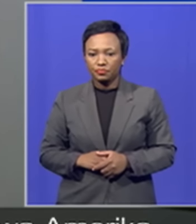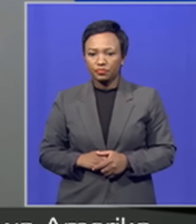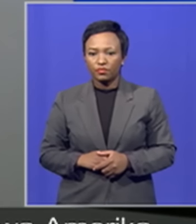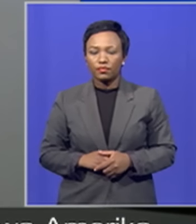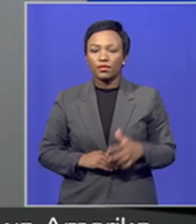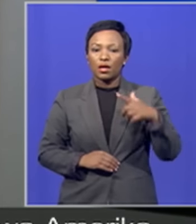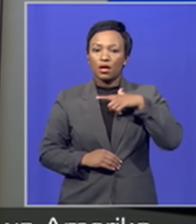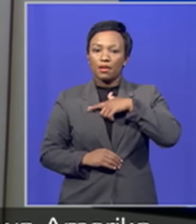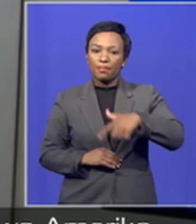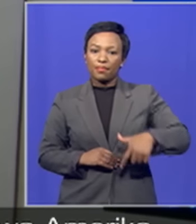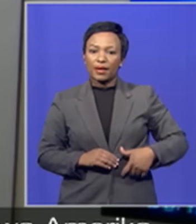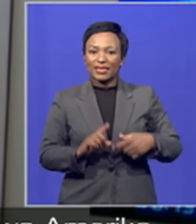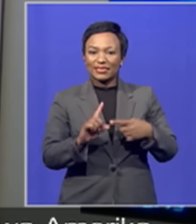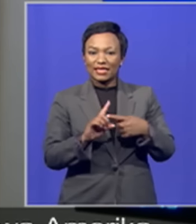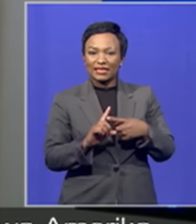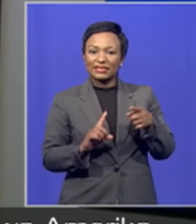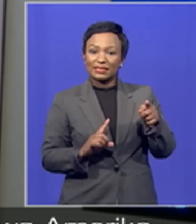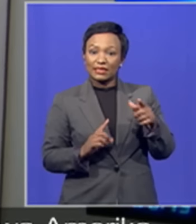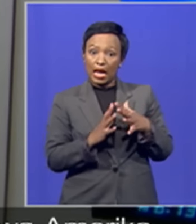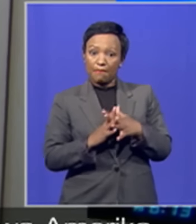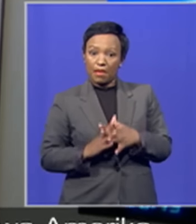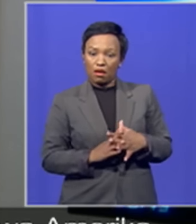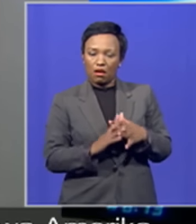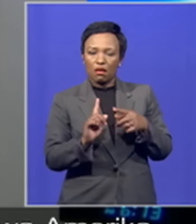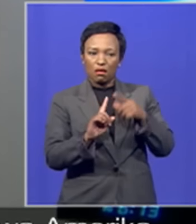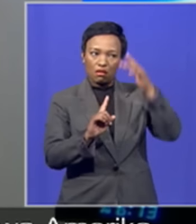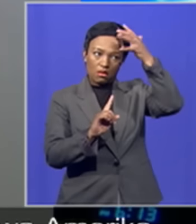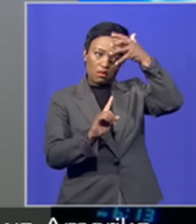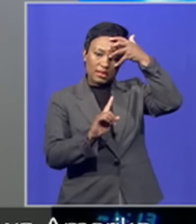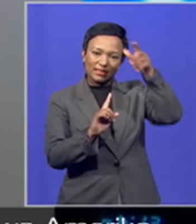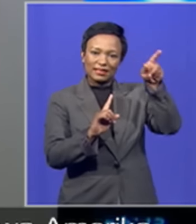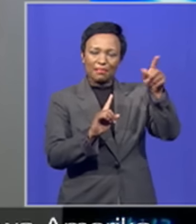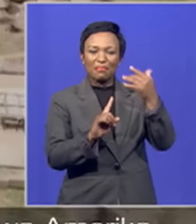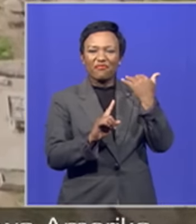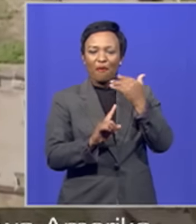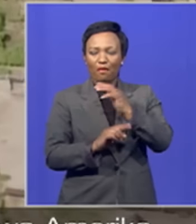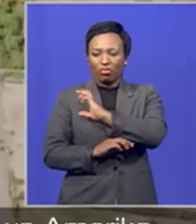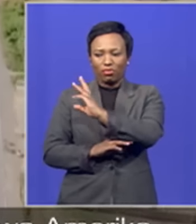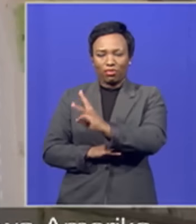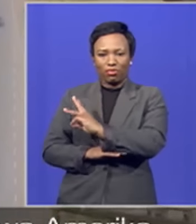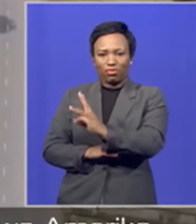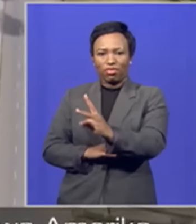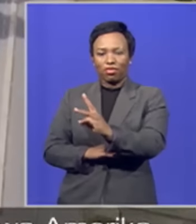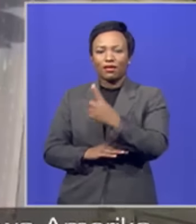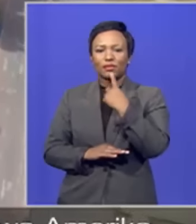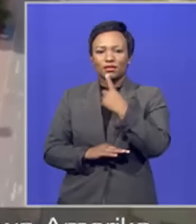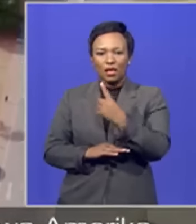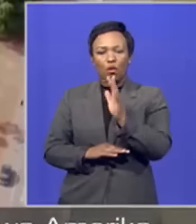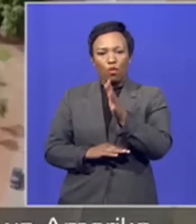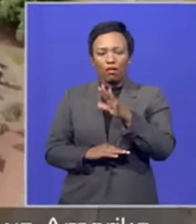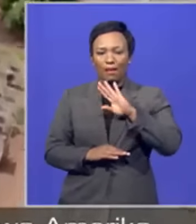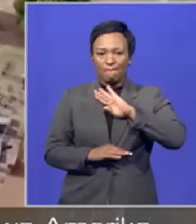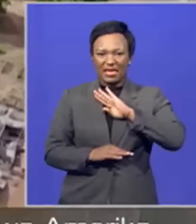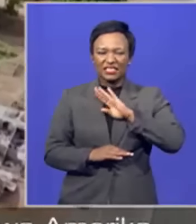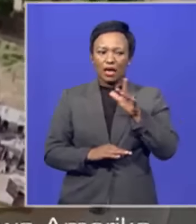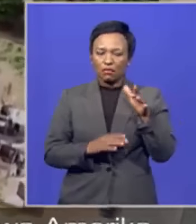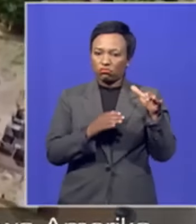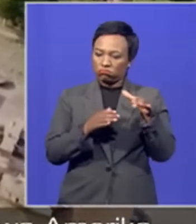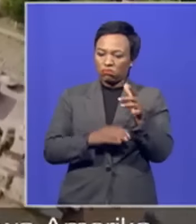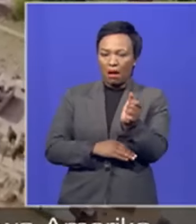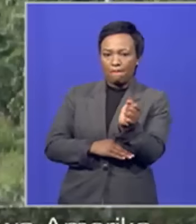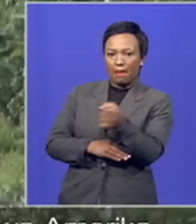Mopresidente wa America Donald Trump o tshoseditse go bolotsa kgato ya sesole kgatlhanong le Nigeria mme o latofatsa puso ya naga eo ka go letla